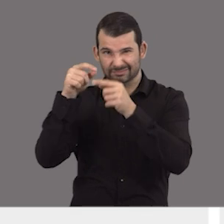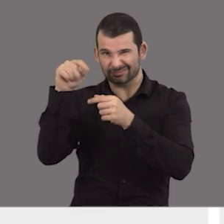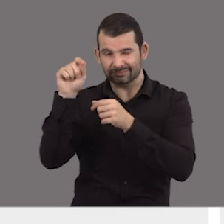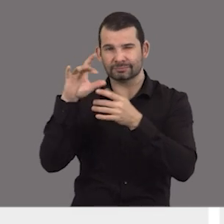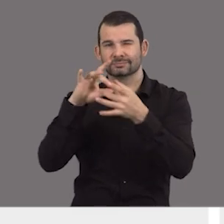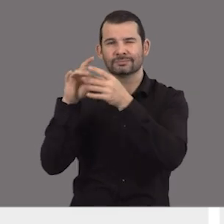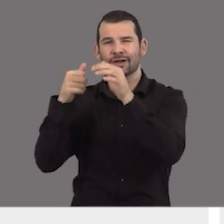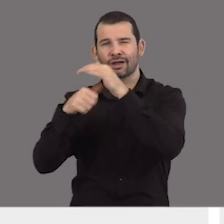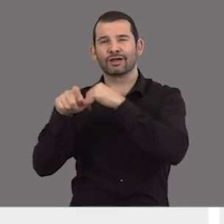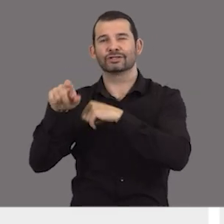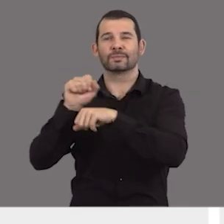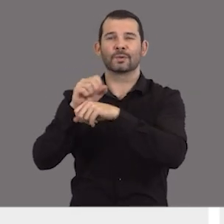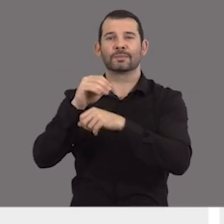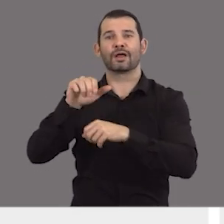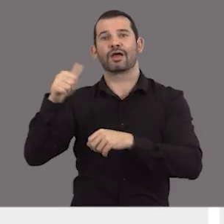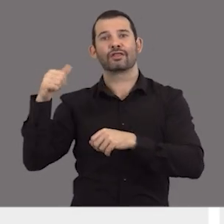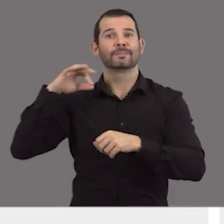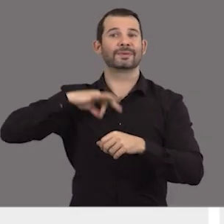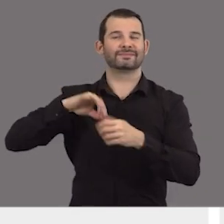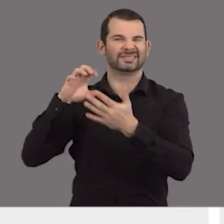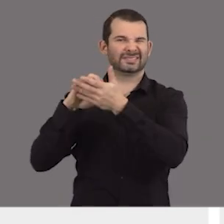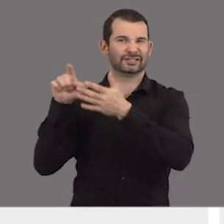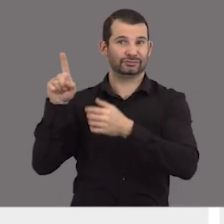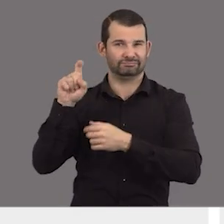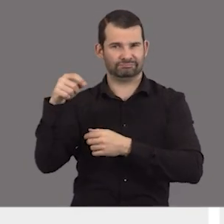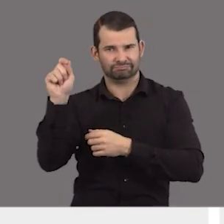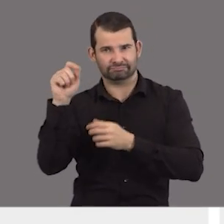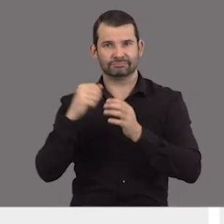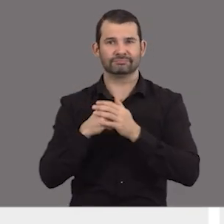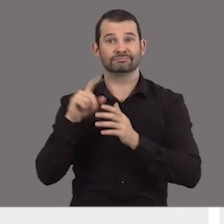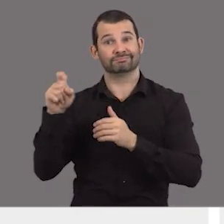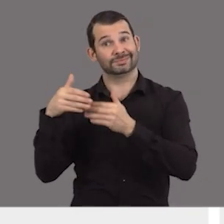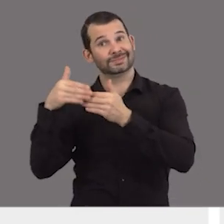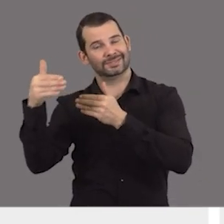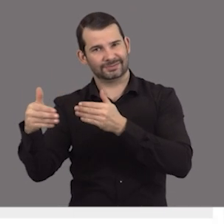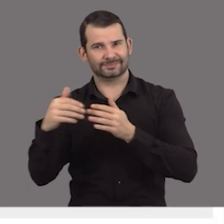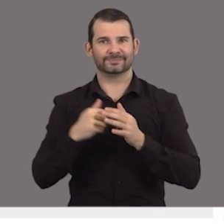Employment and Other Benefits section. Click Next.